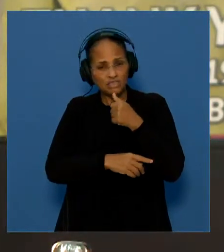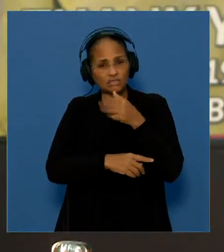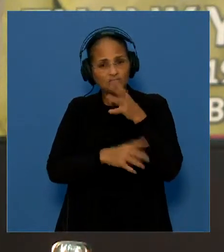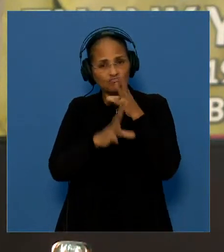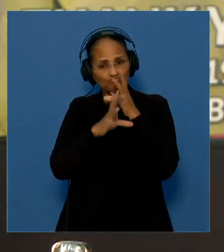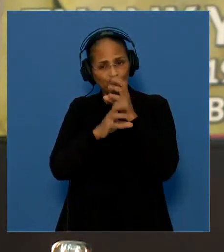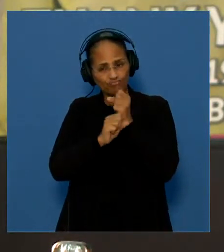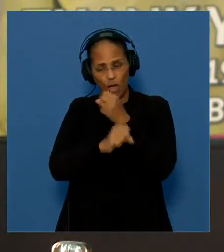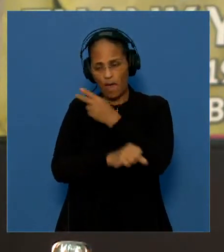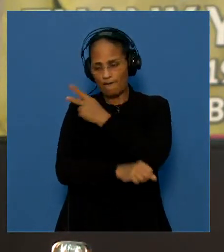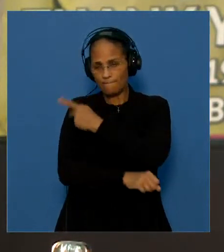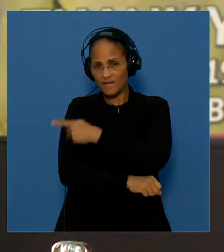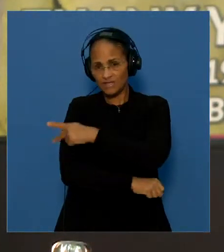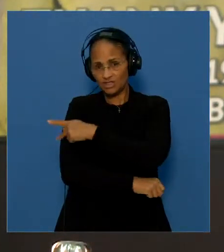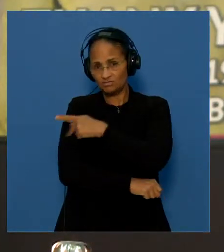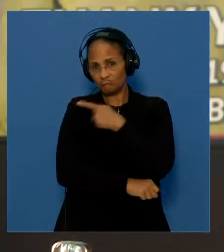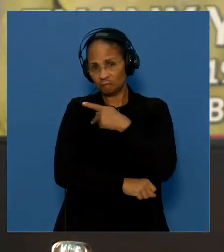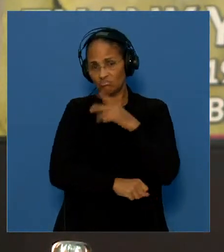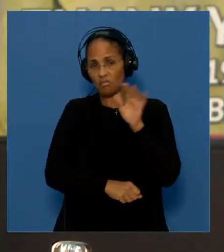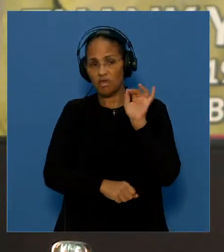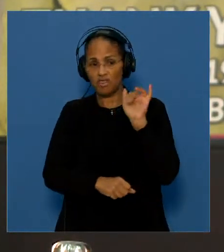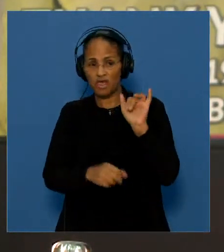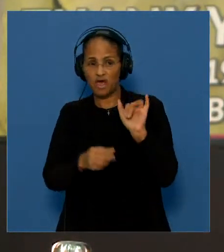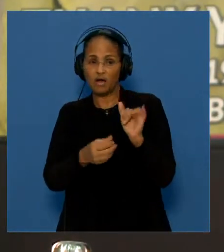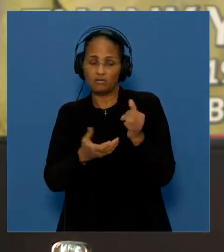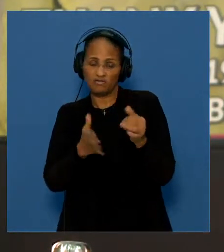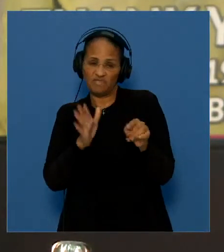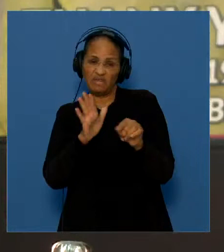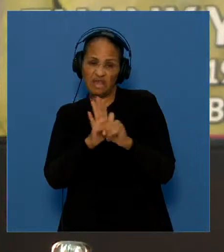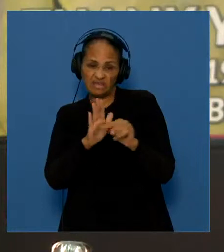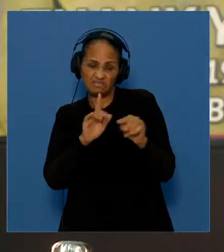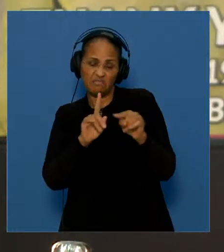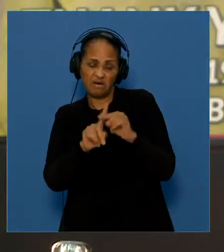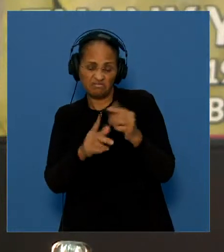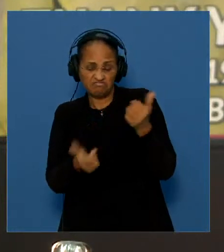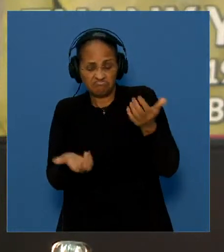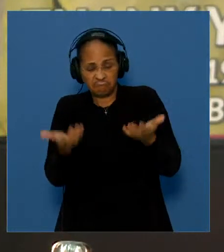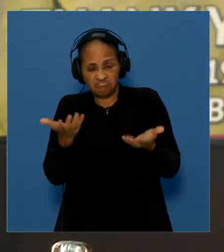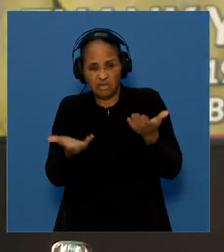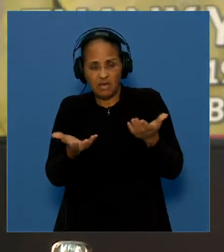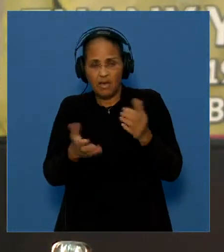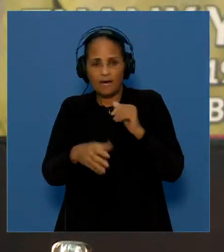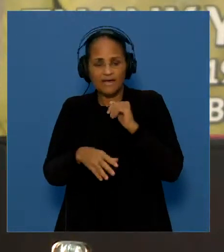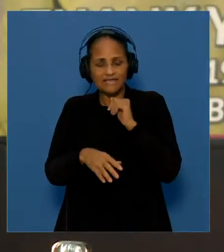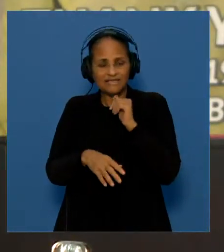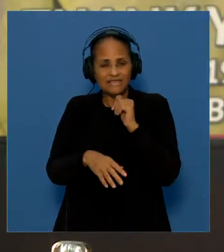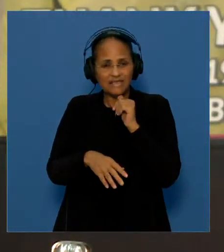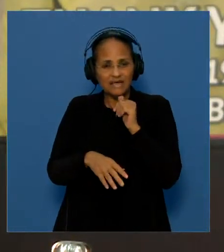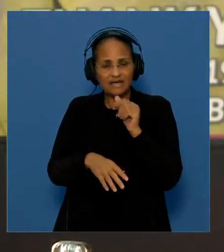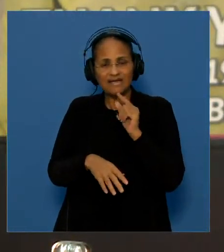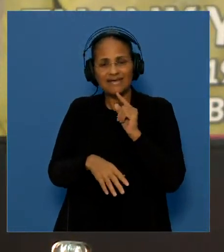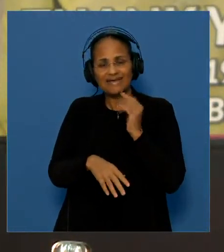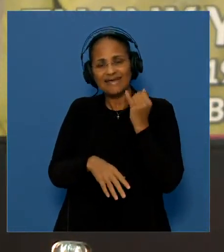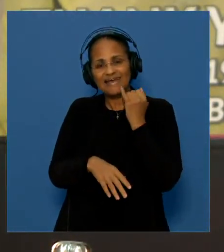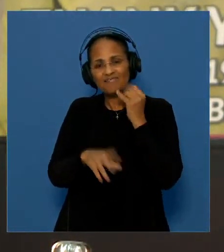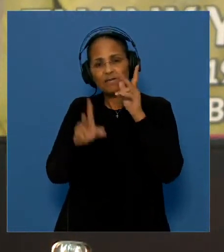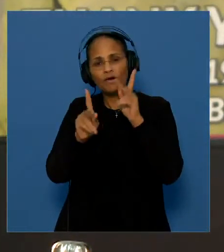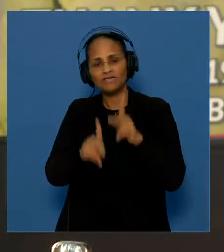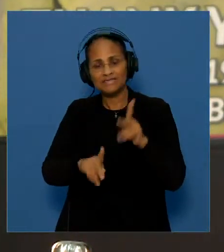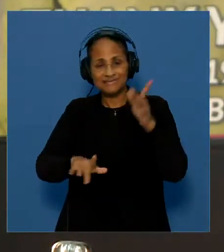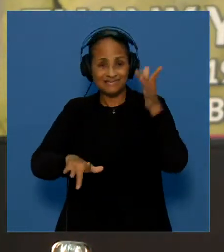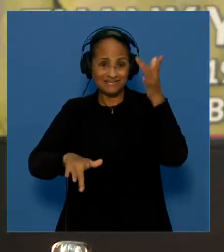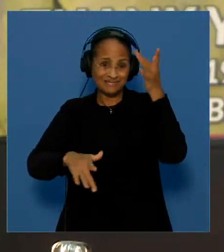with respect to their status. And it's not a foregone conclusion if a person is out